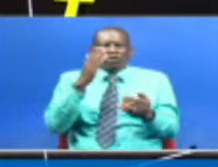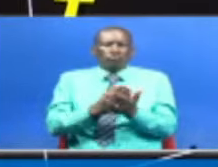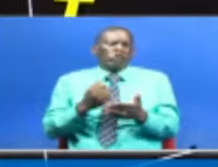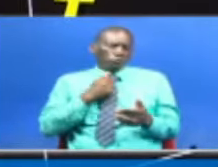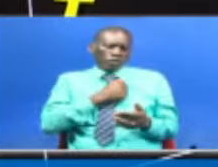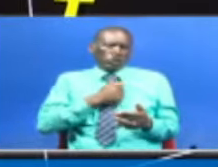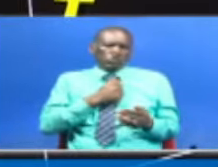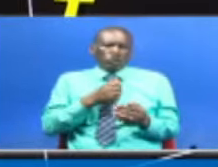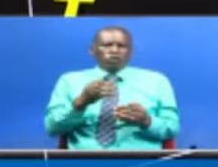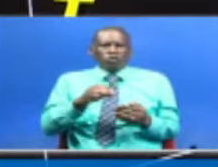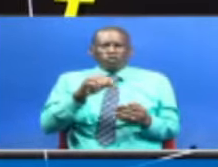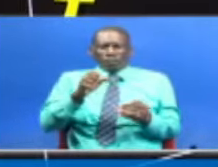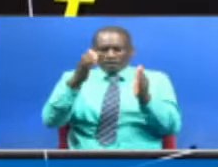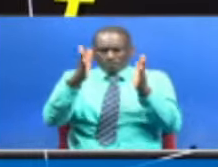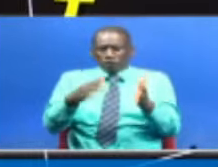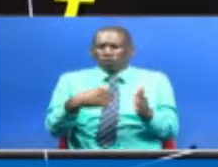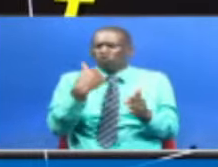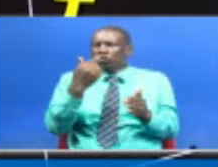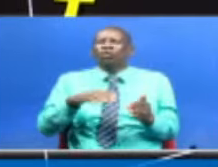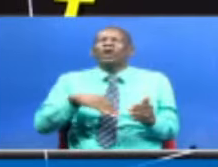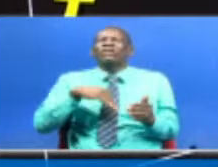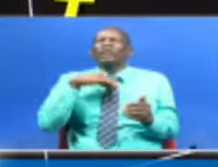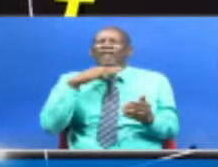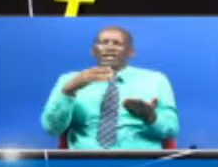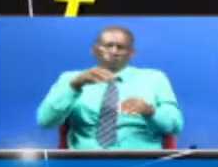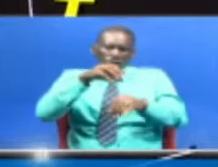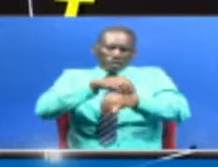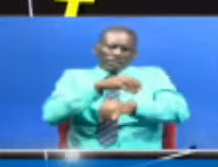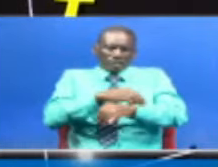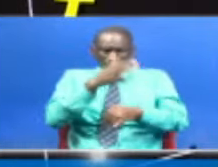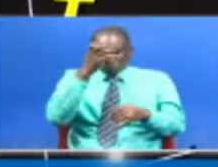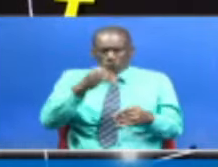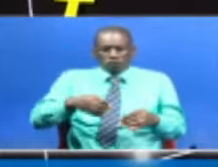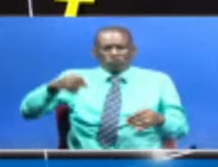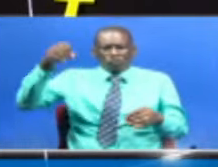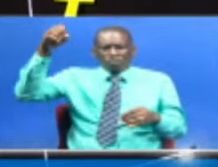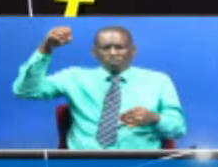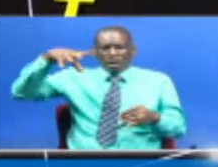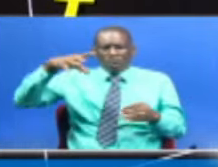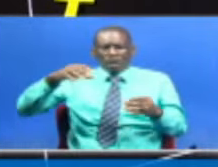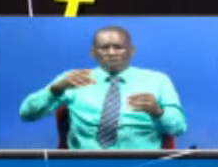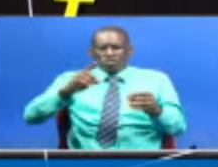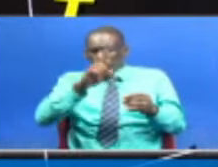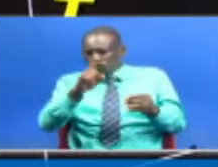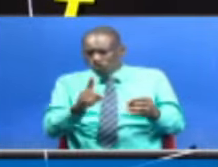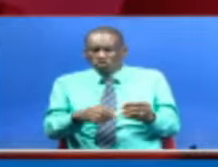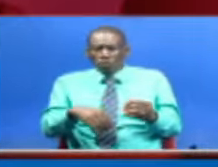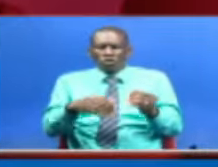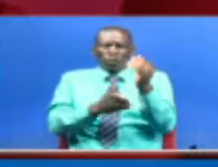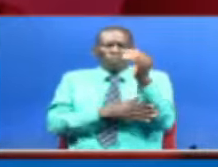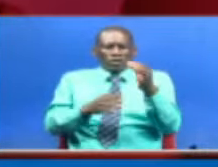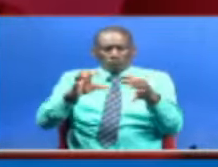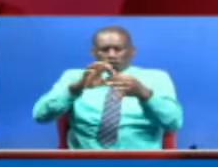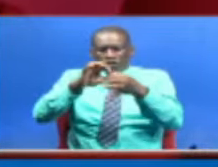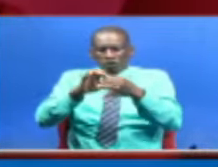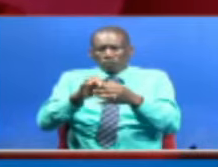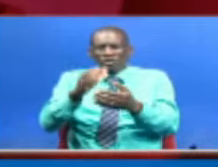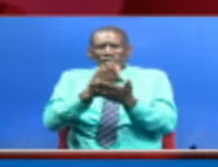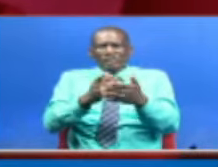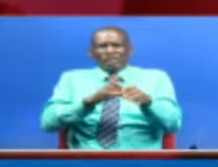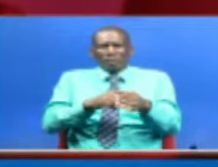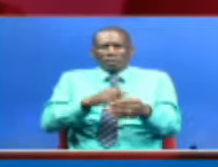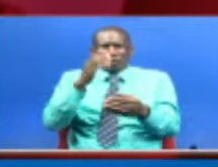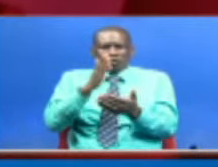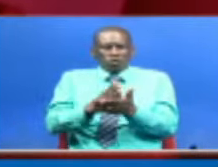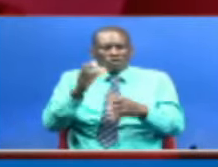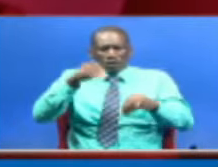for any who may have actually gotten injured as a result of some of the poor installations, which a number of times are really contributed